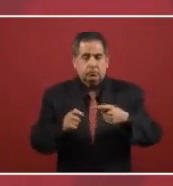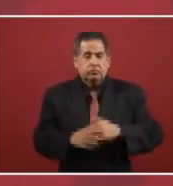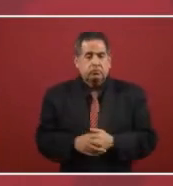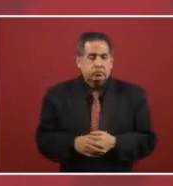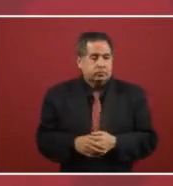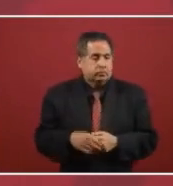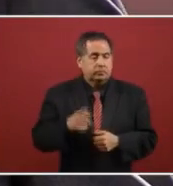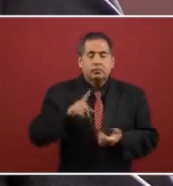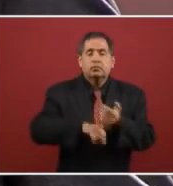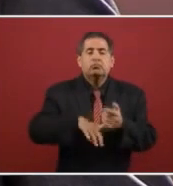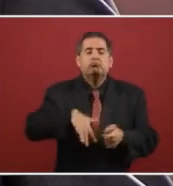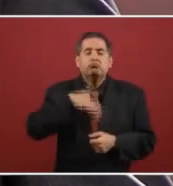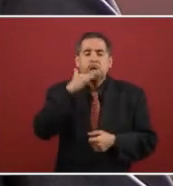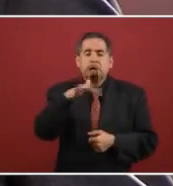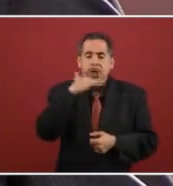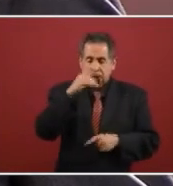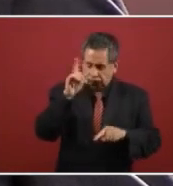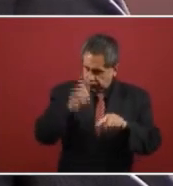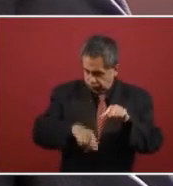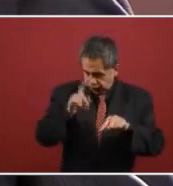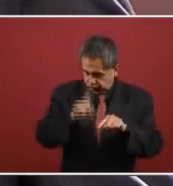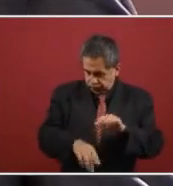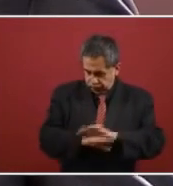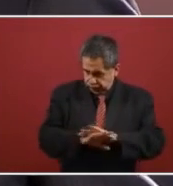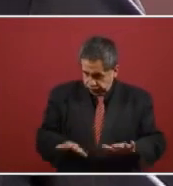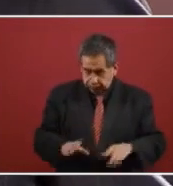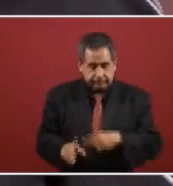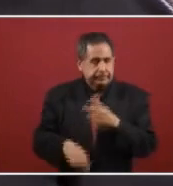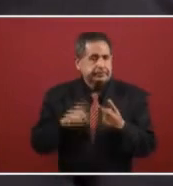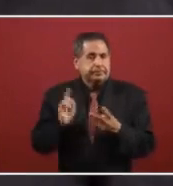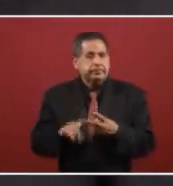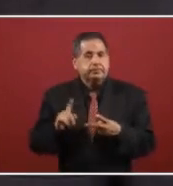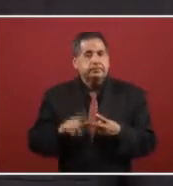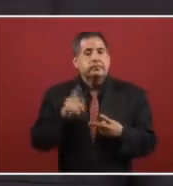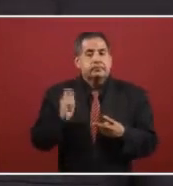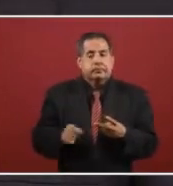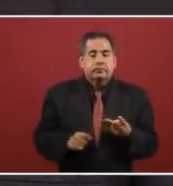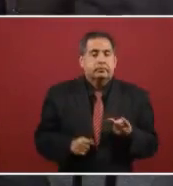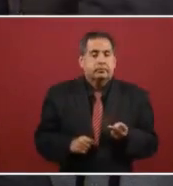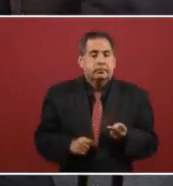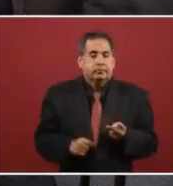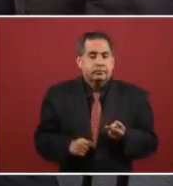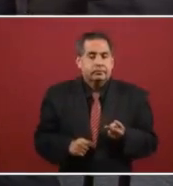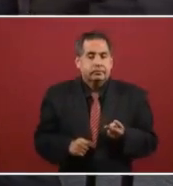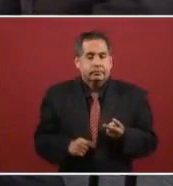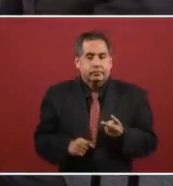con la corrupción to end corruption, y al mismo tiempo and at the same time,